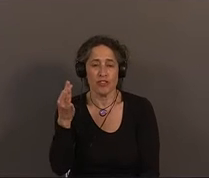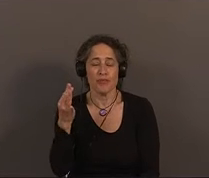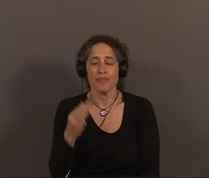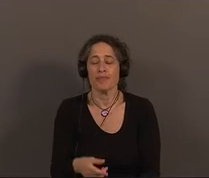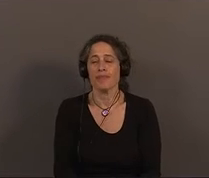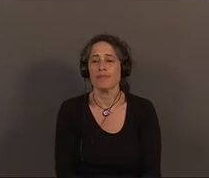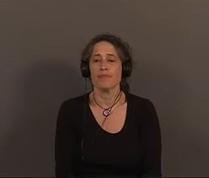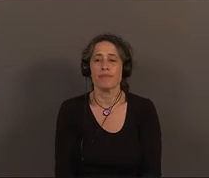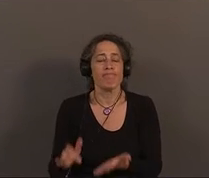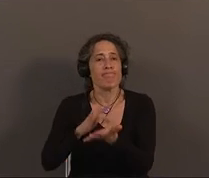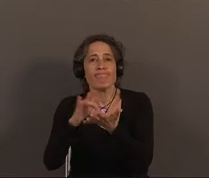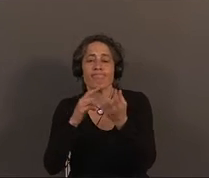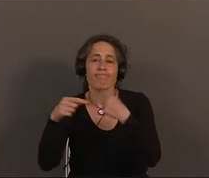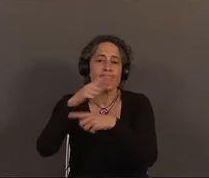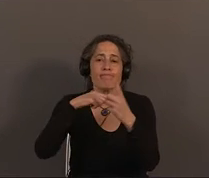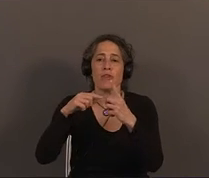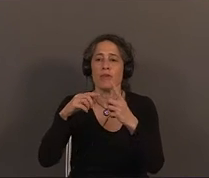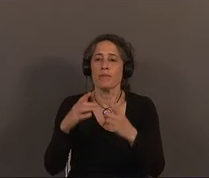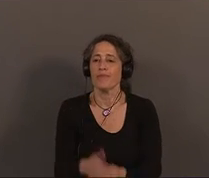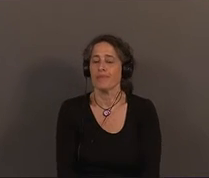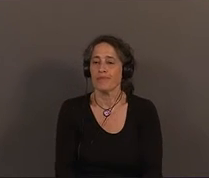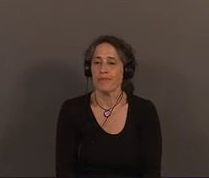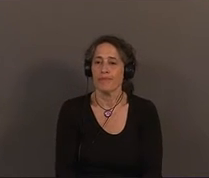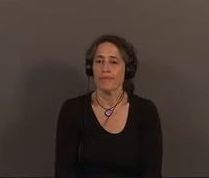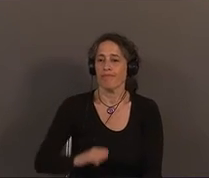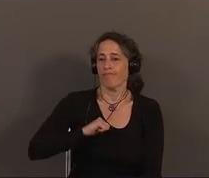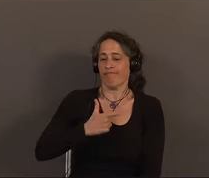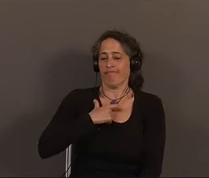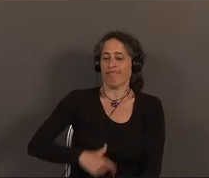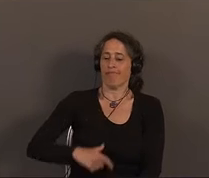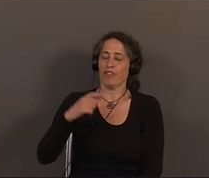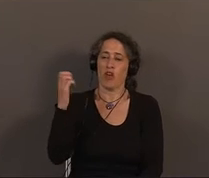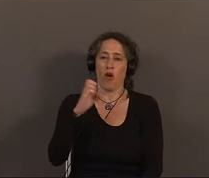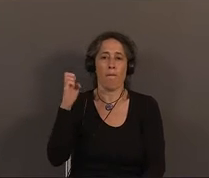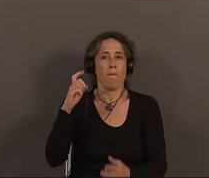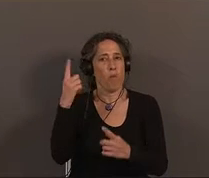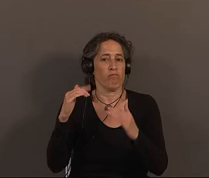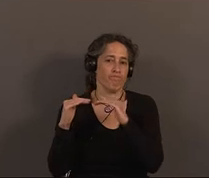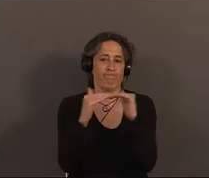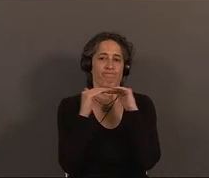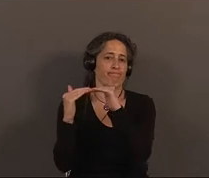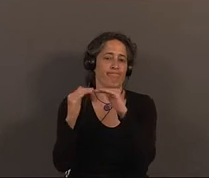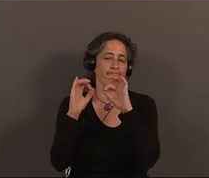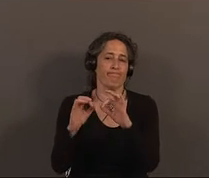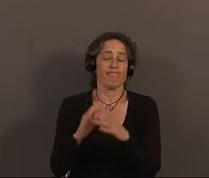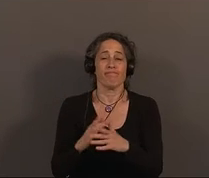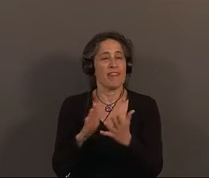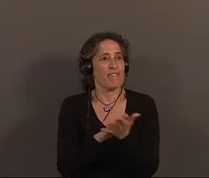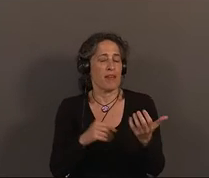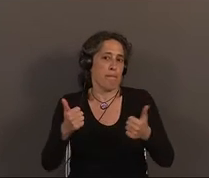être uniformisé pour payer moins cher. Ouais. Je ne suis pas spécialement pro-européen, mais ça c'est une bonne mesure. I think it's extremely high.